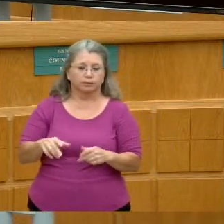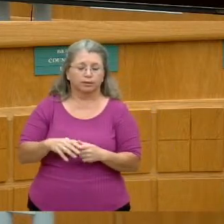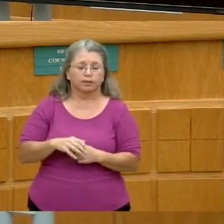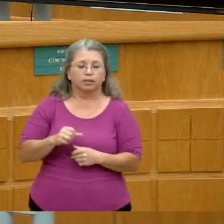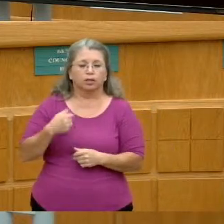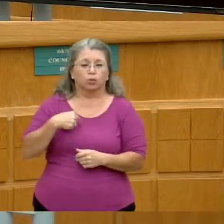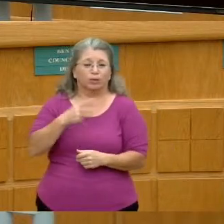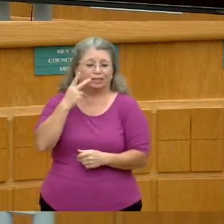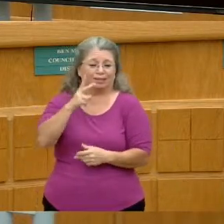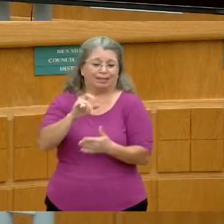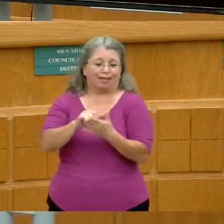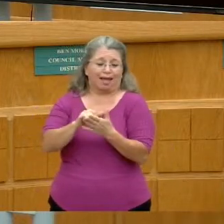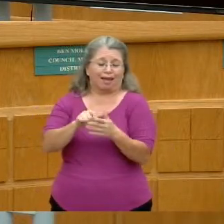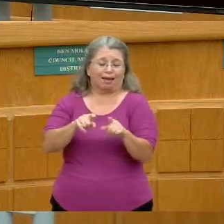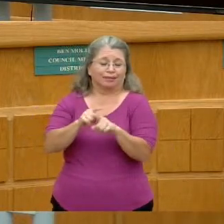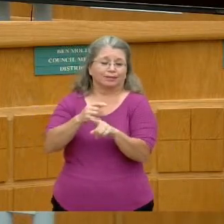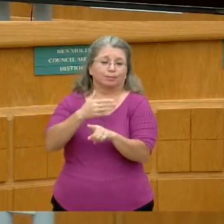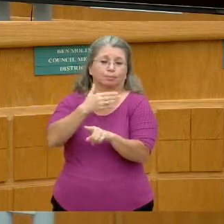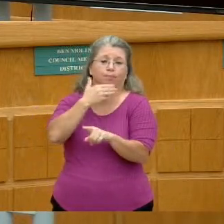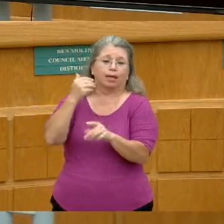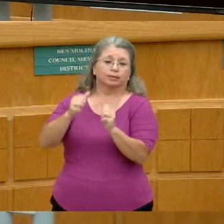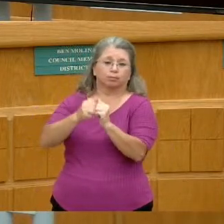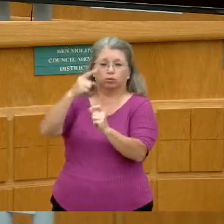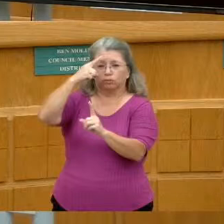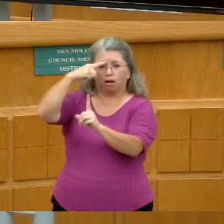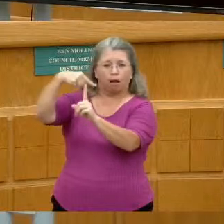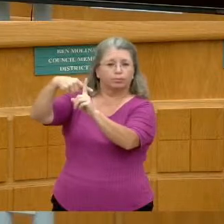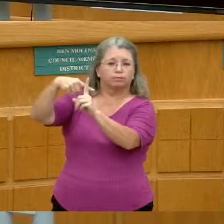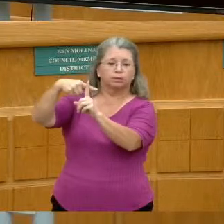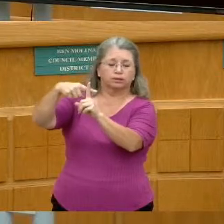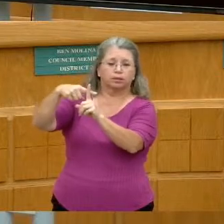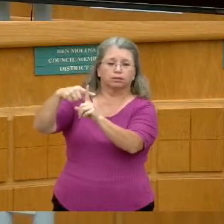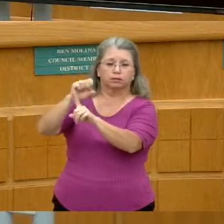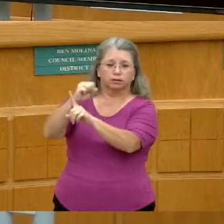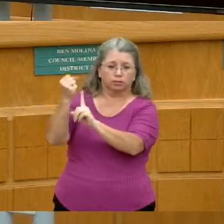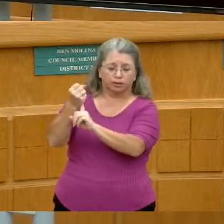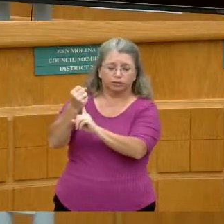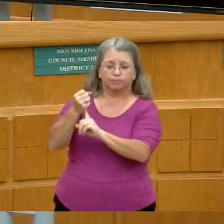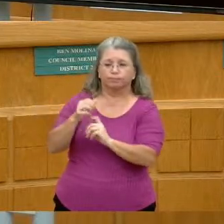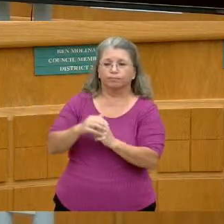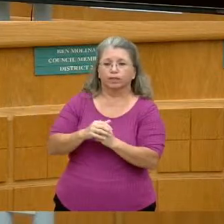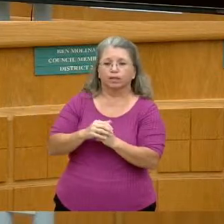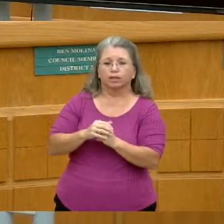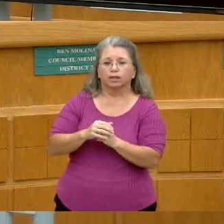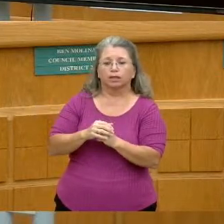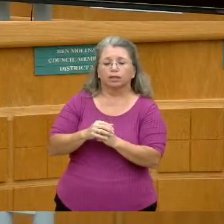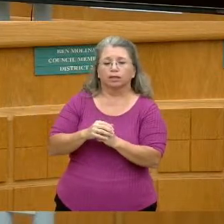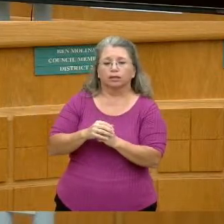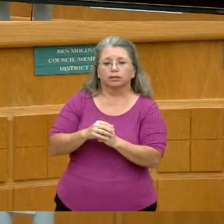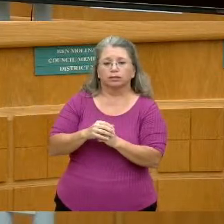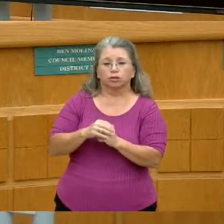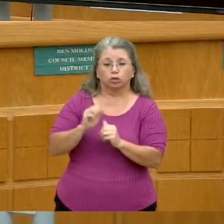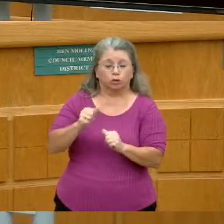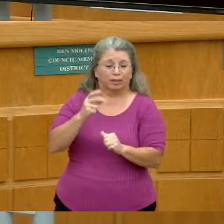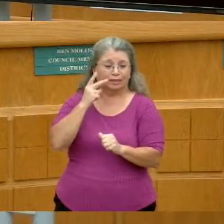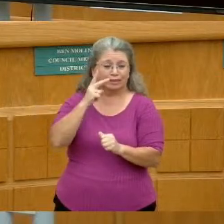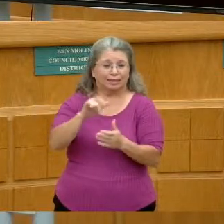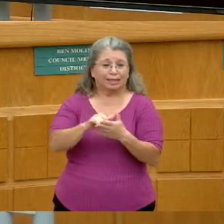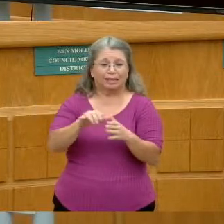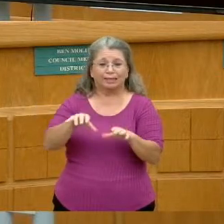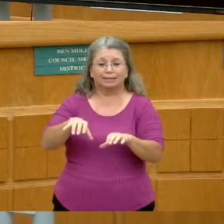optimistic scenario. And with that scenario taking action last Friday, you can see that it takes a few weeks, 2.5